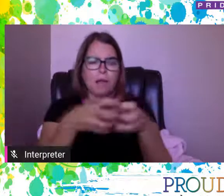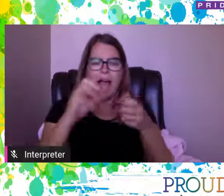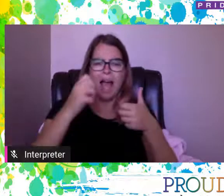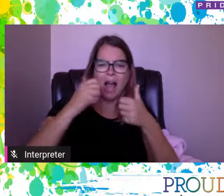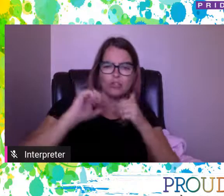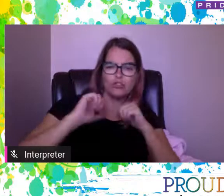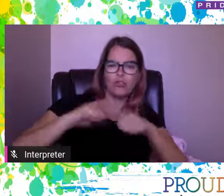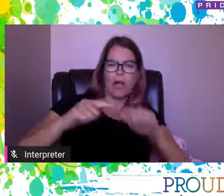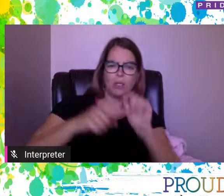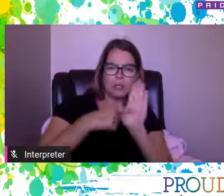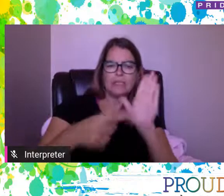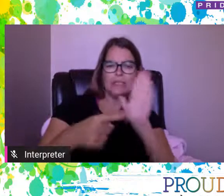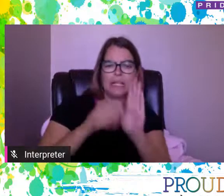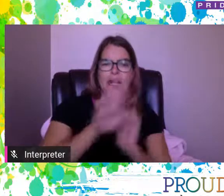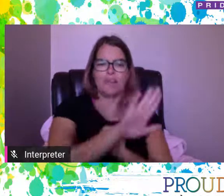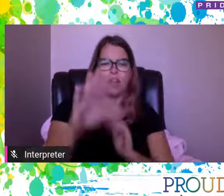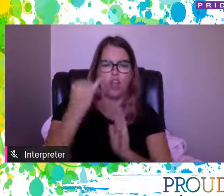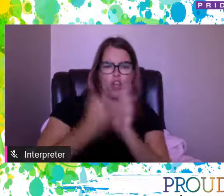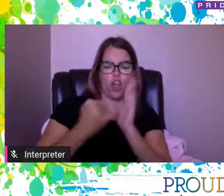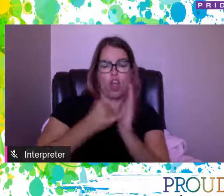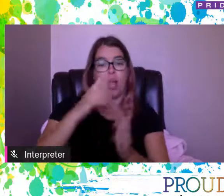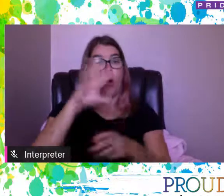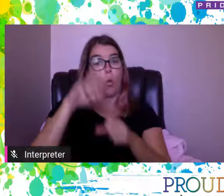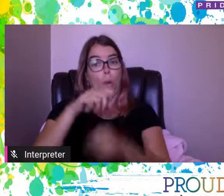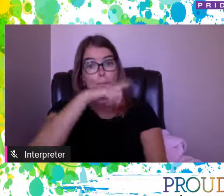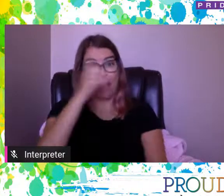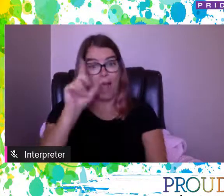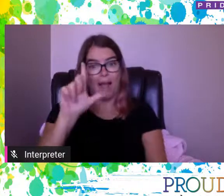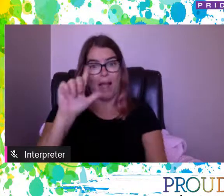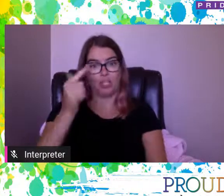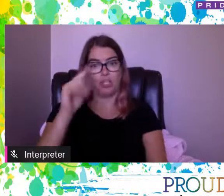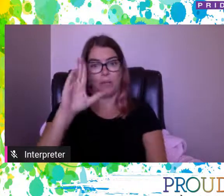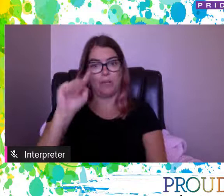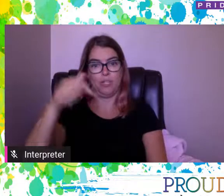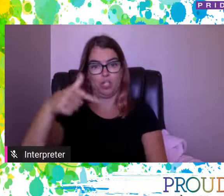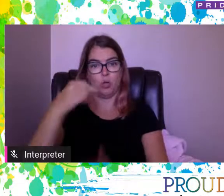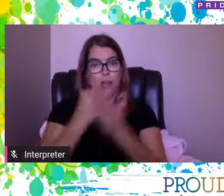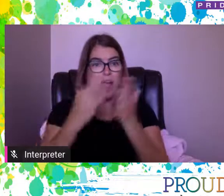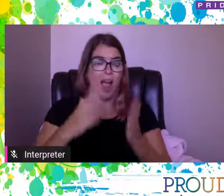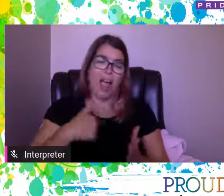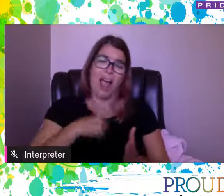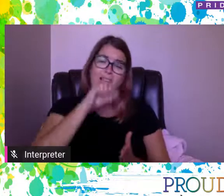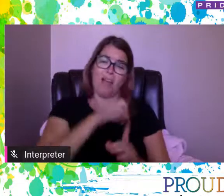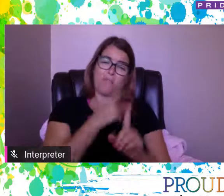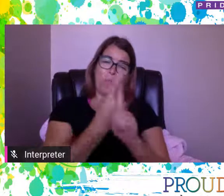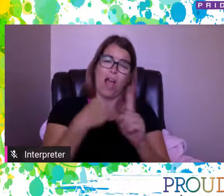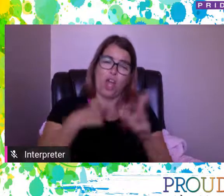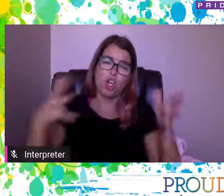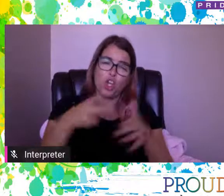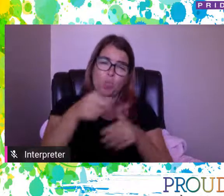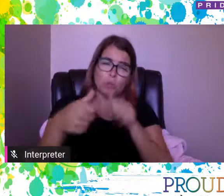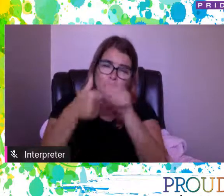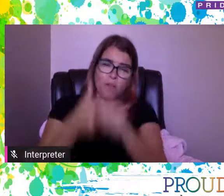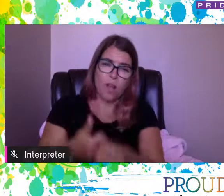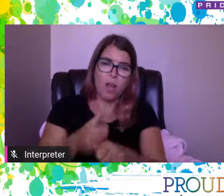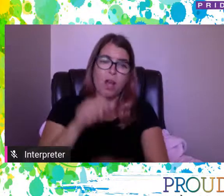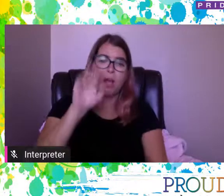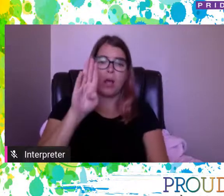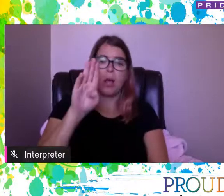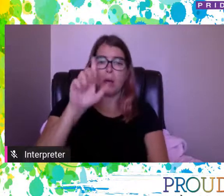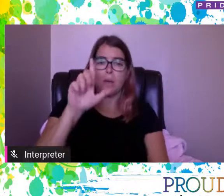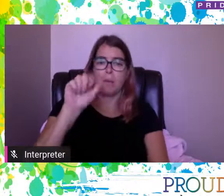LGBTQ artists. One that I really love that I follow and that I encourage you all to follow as well is called Black Trans Femmes in the